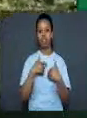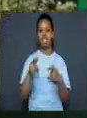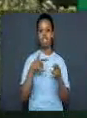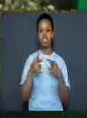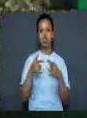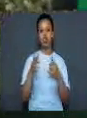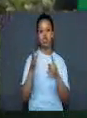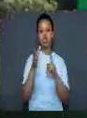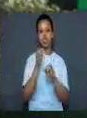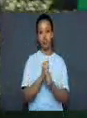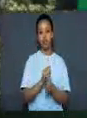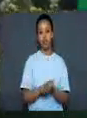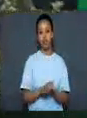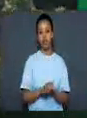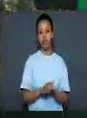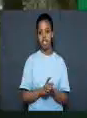species.